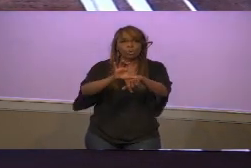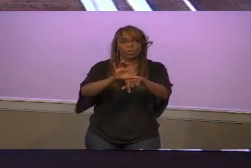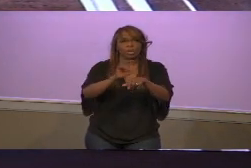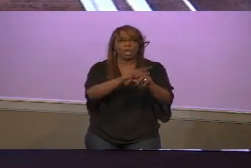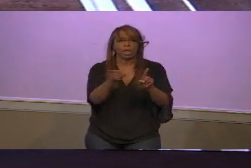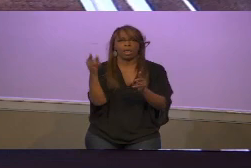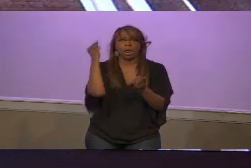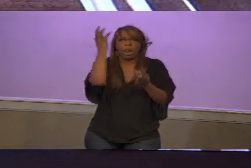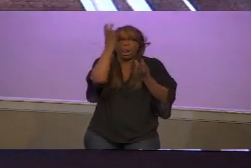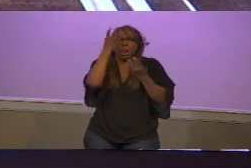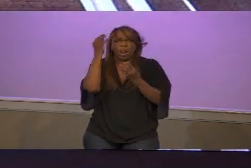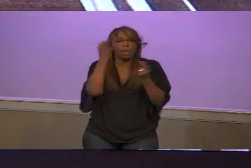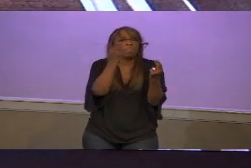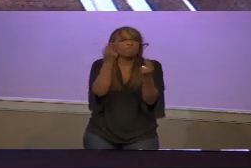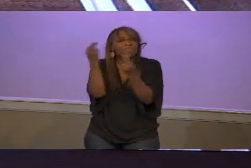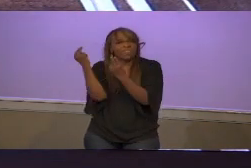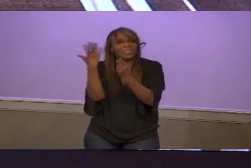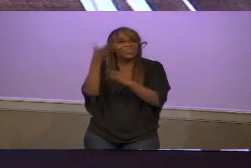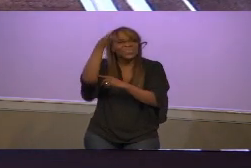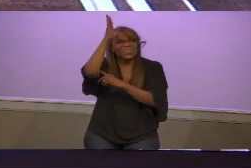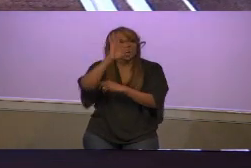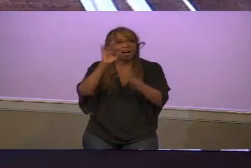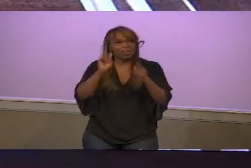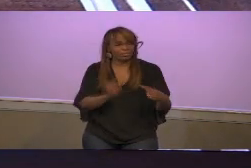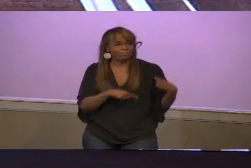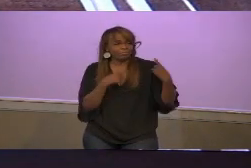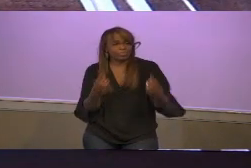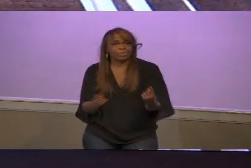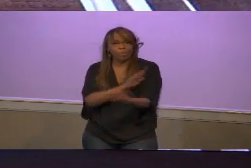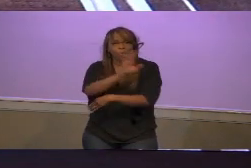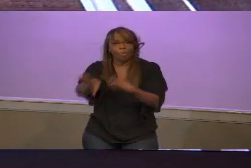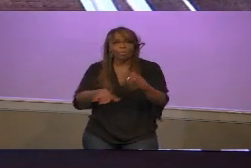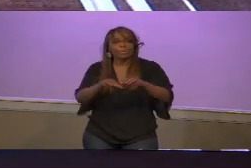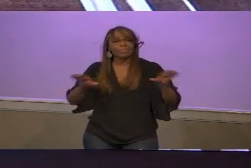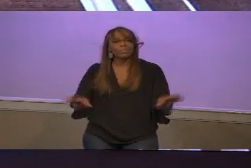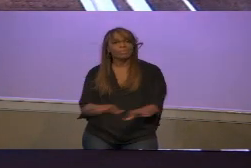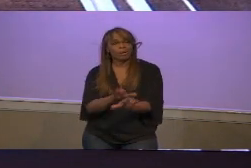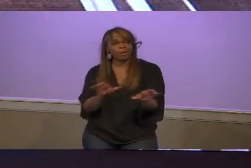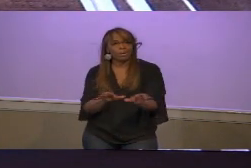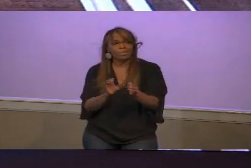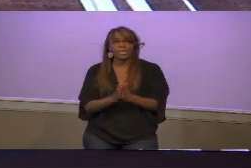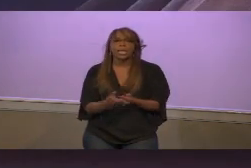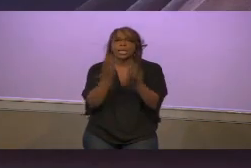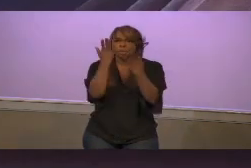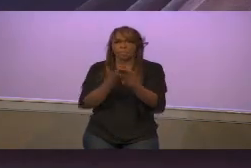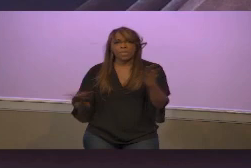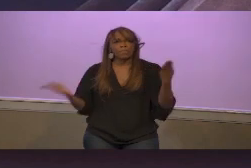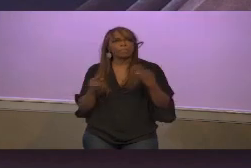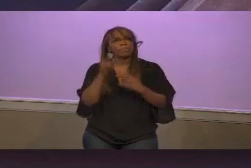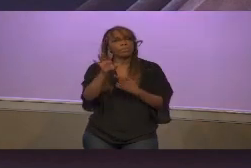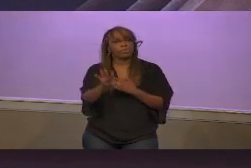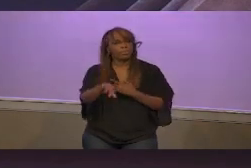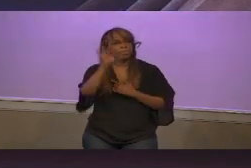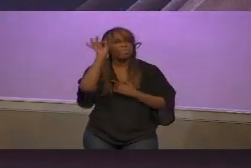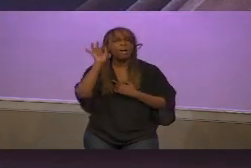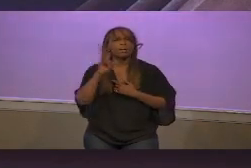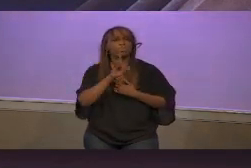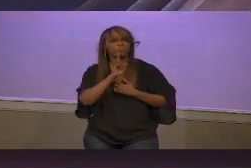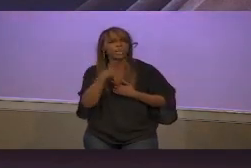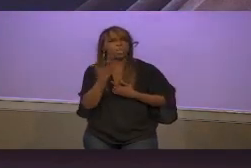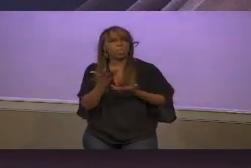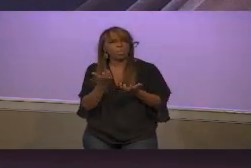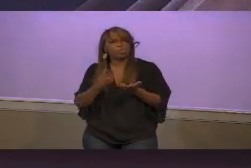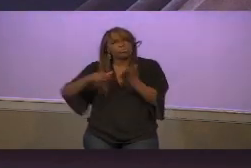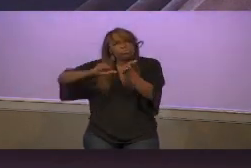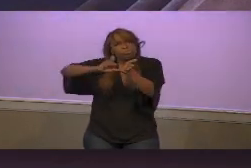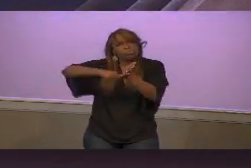marvelous things that God has done. In this psalm, there are many things that you will find, but things that I really want to